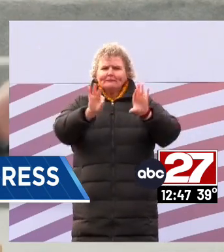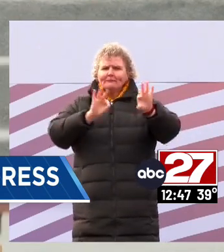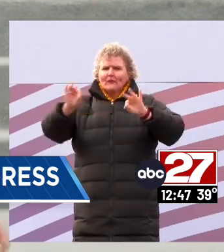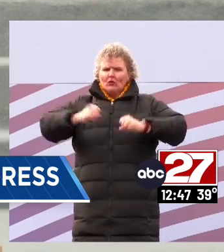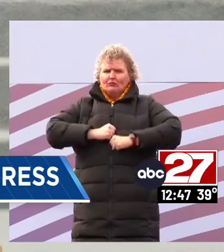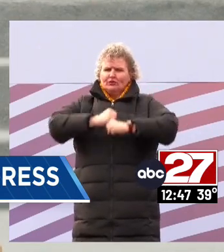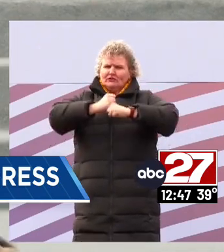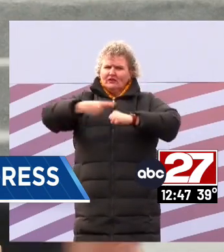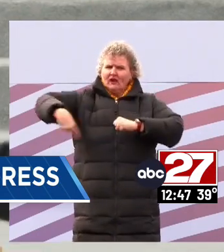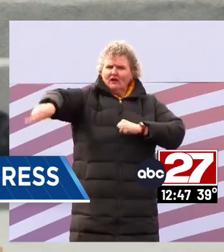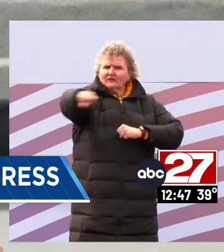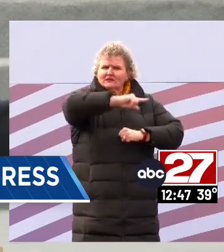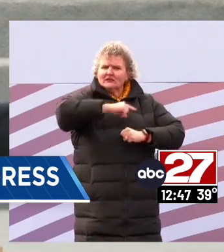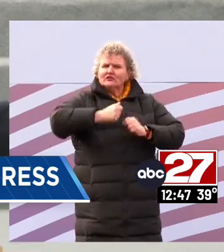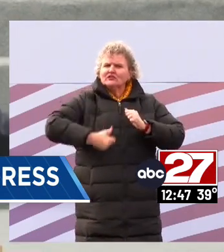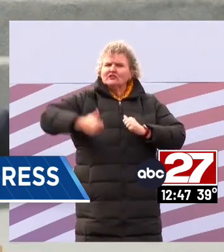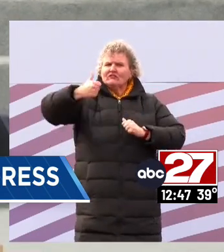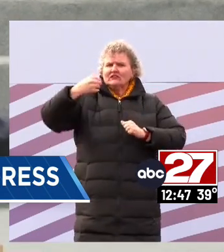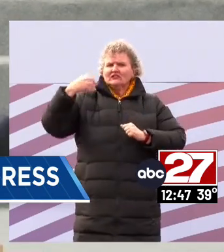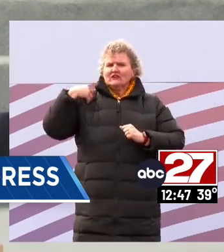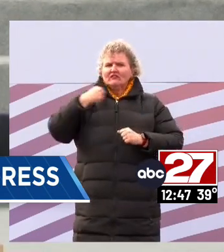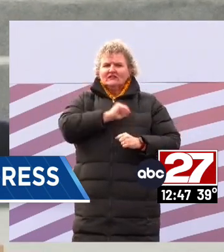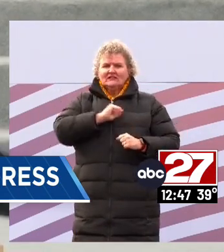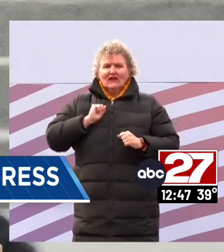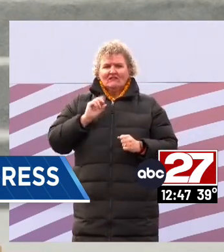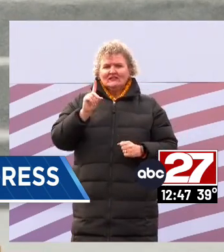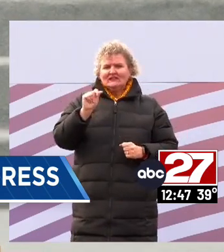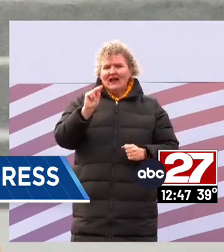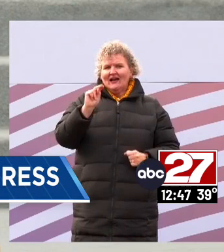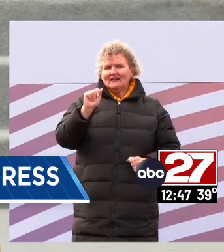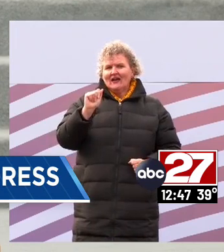Dana Fritz, sitting behind me here today.